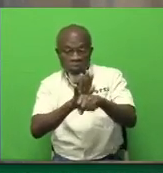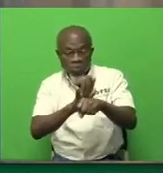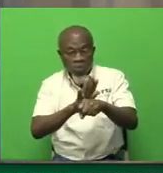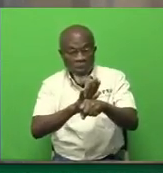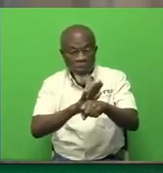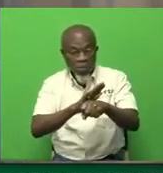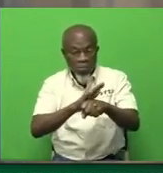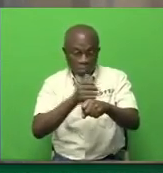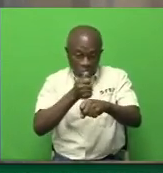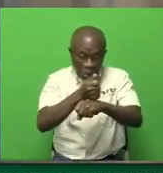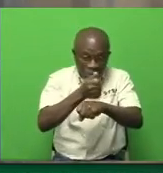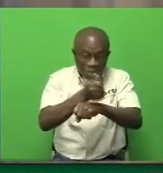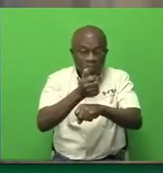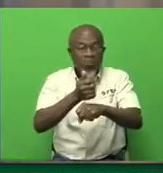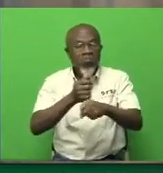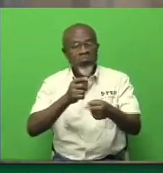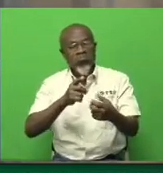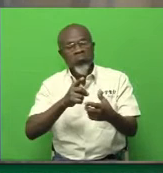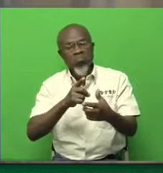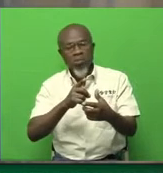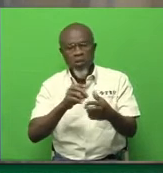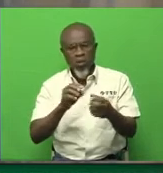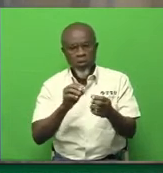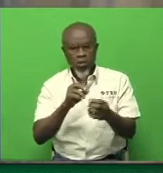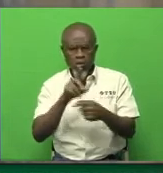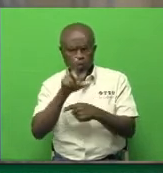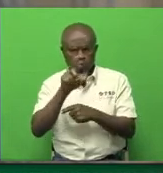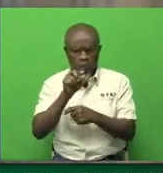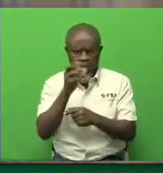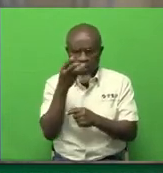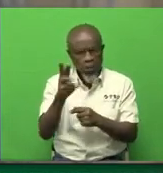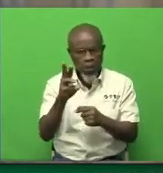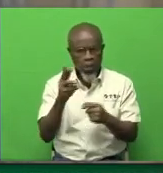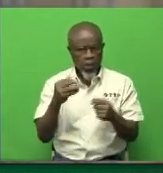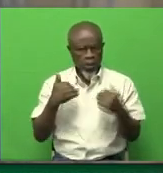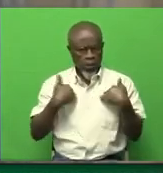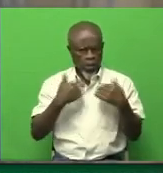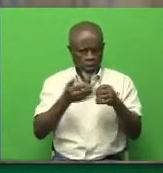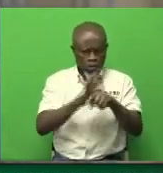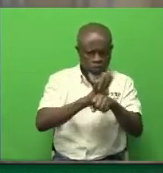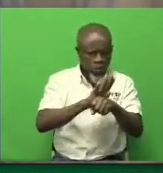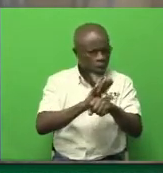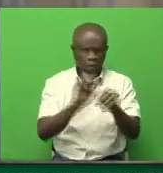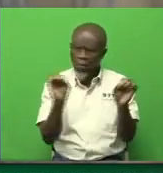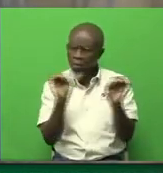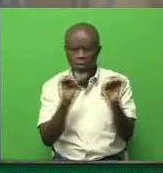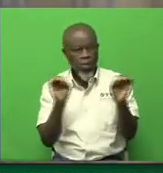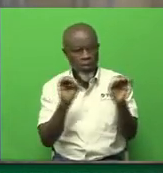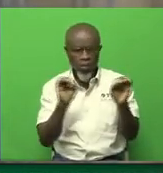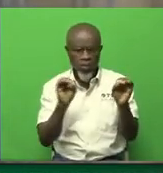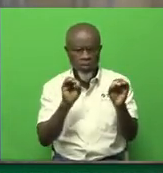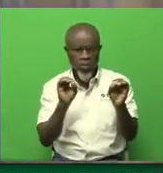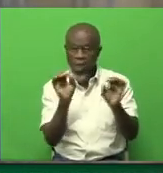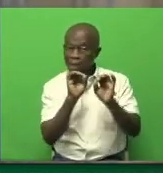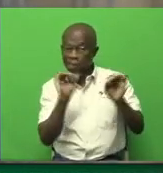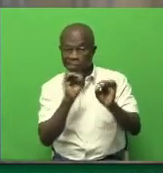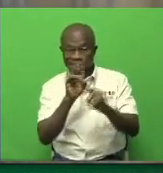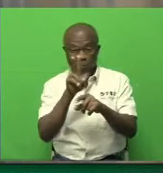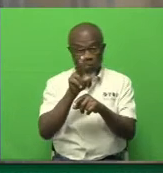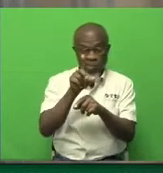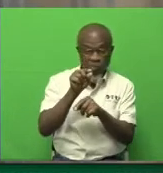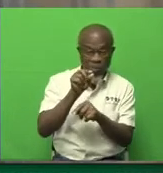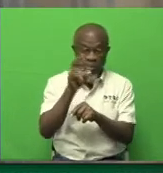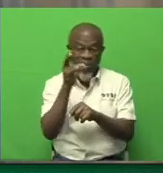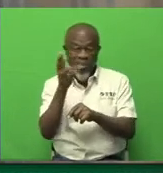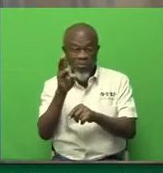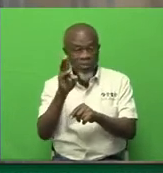remind ourselves there was no Coven in 2016. there is no covet in 2017. there was no